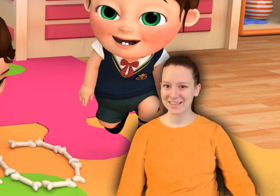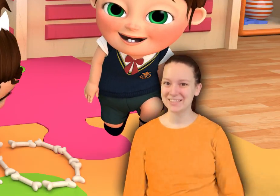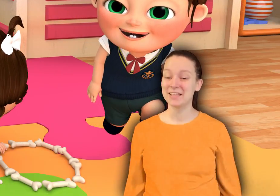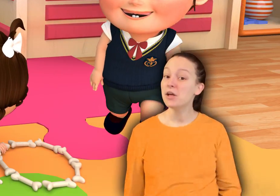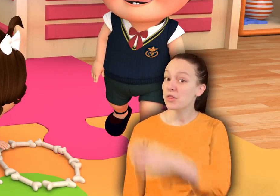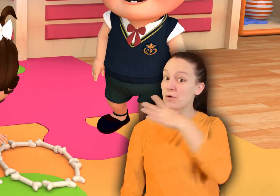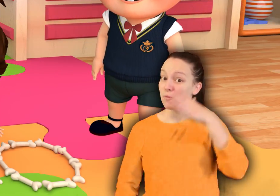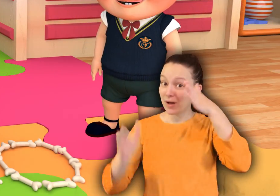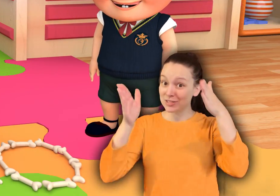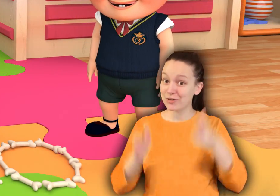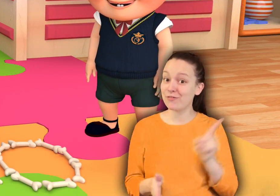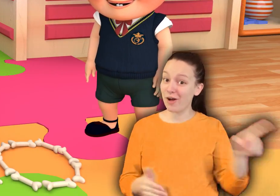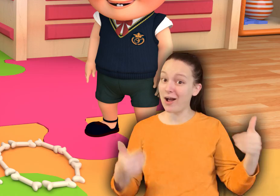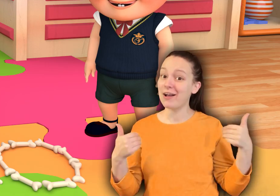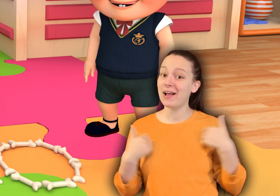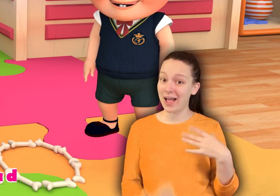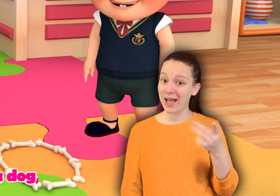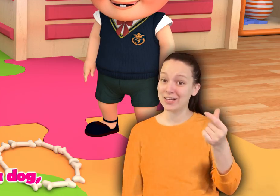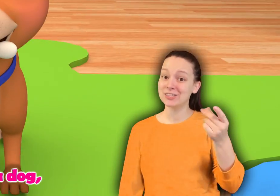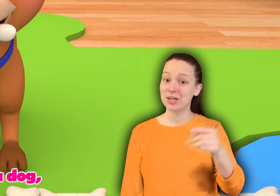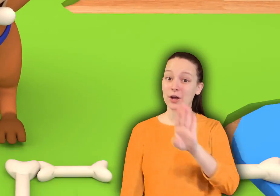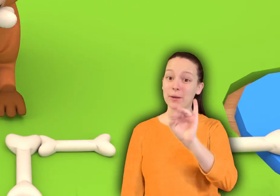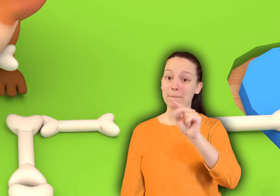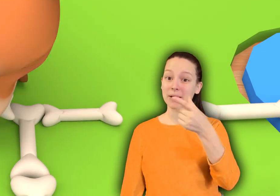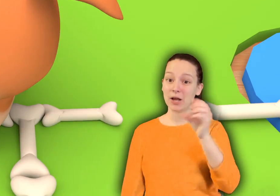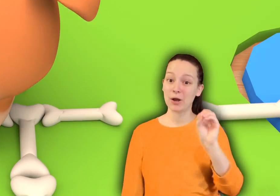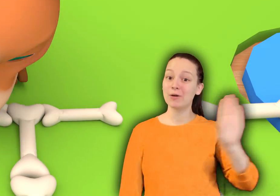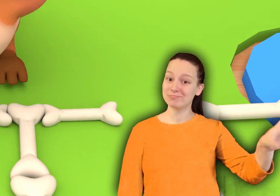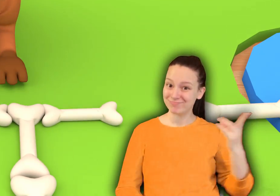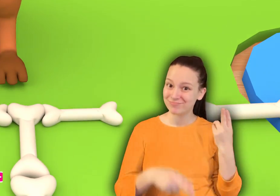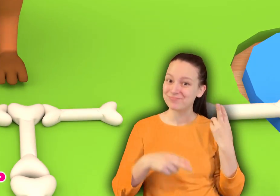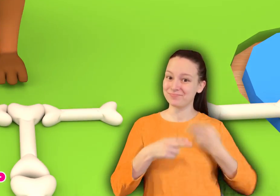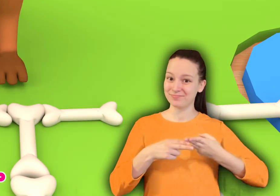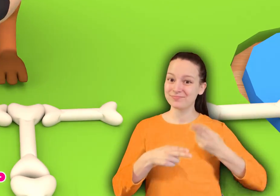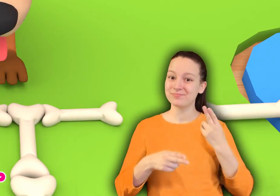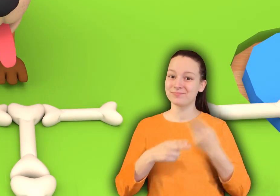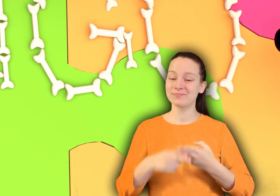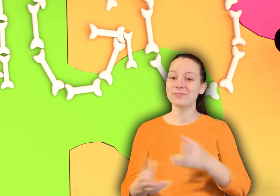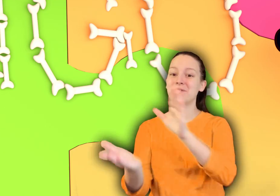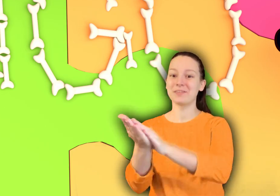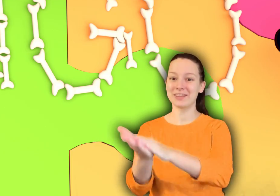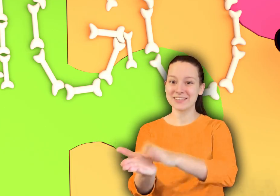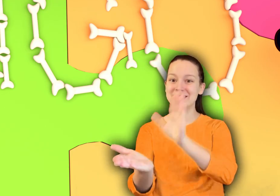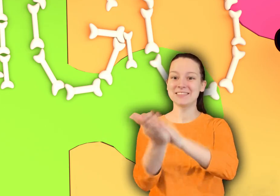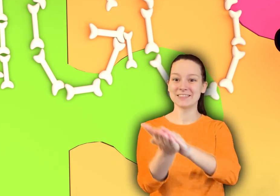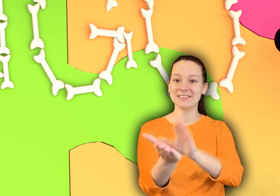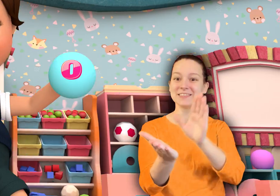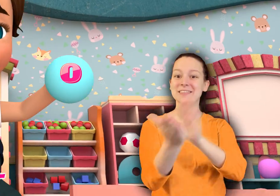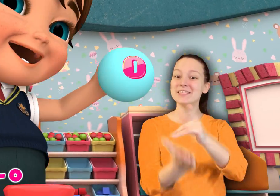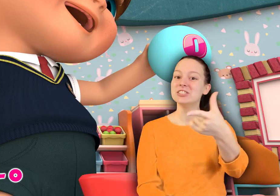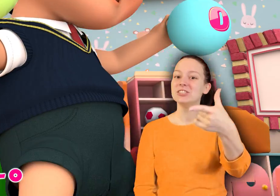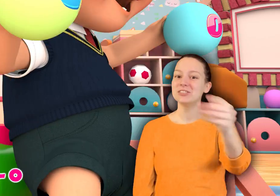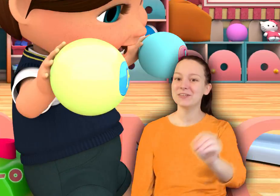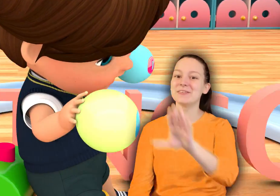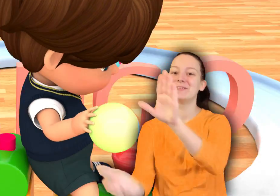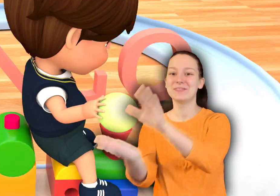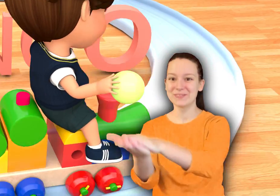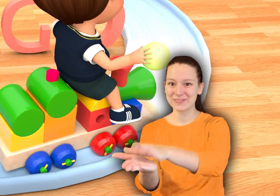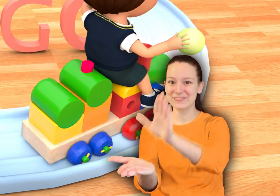oh there was a farmer had a dog and Bingo was his name O